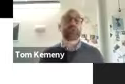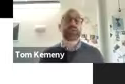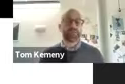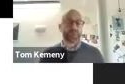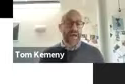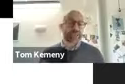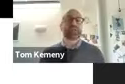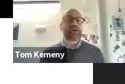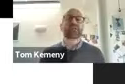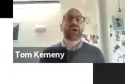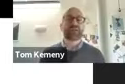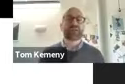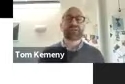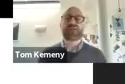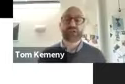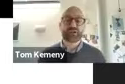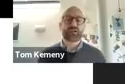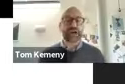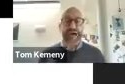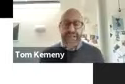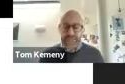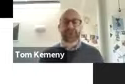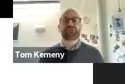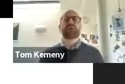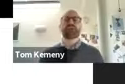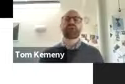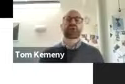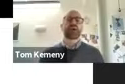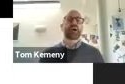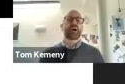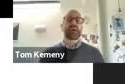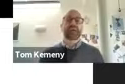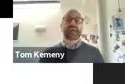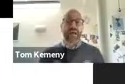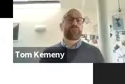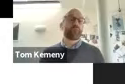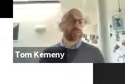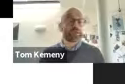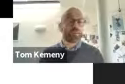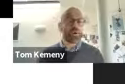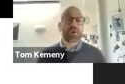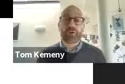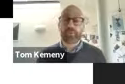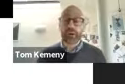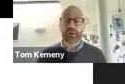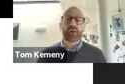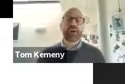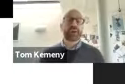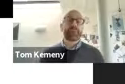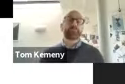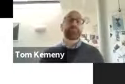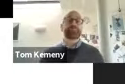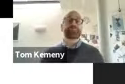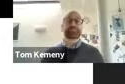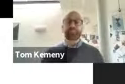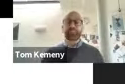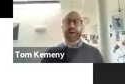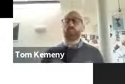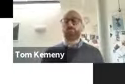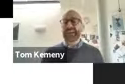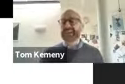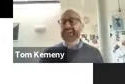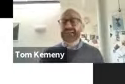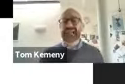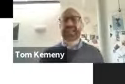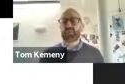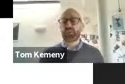these workers at the front lines of technological adaptation, frontier workers, right?